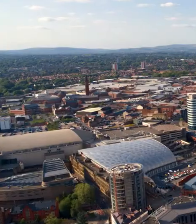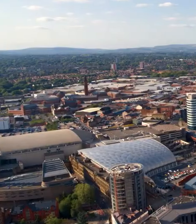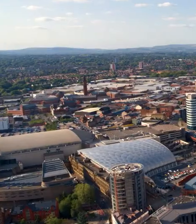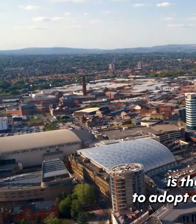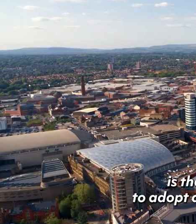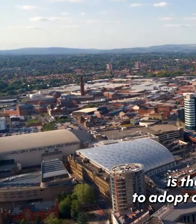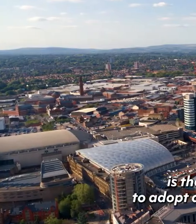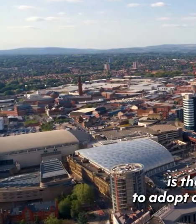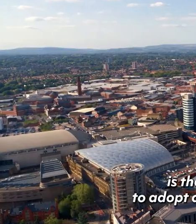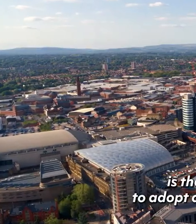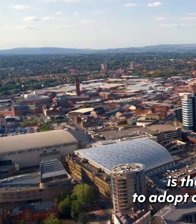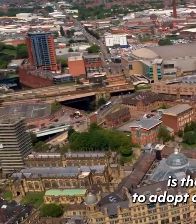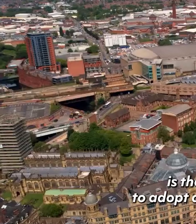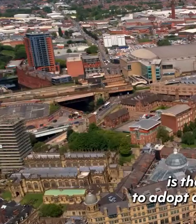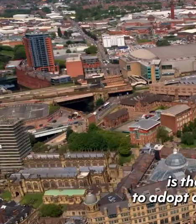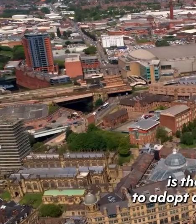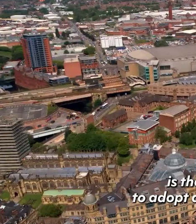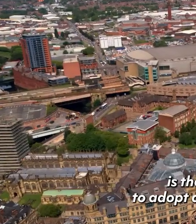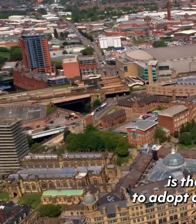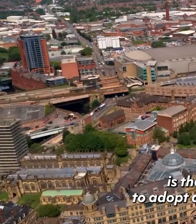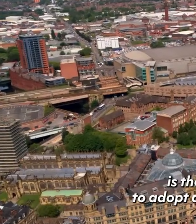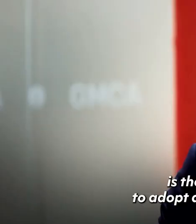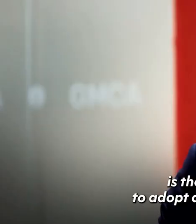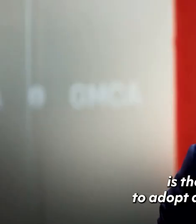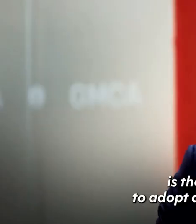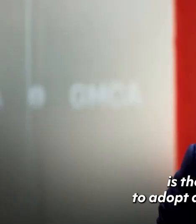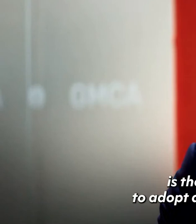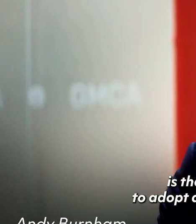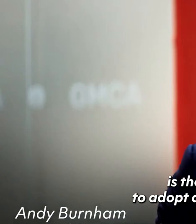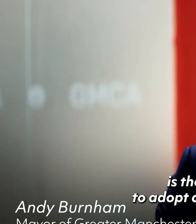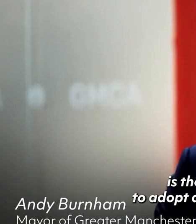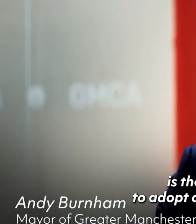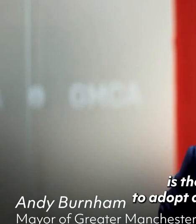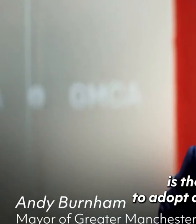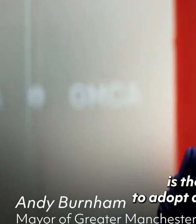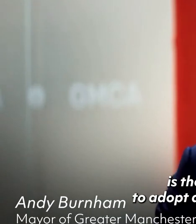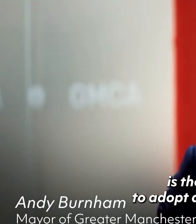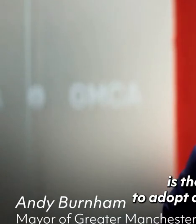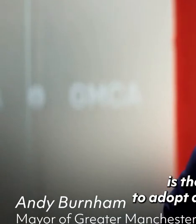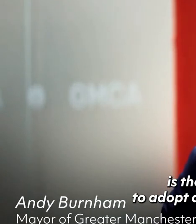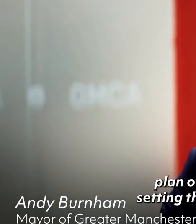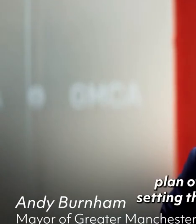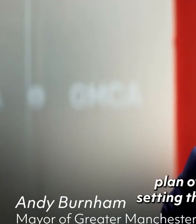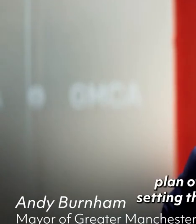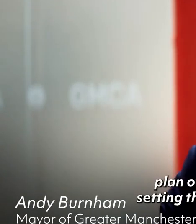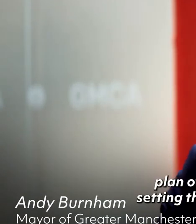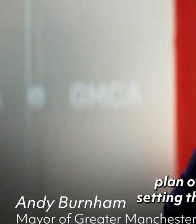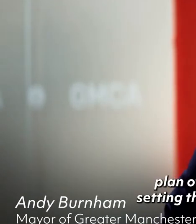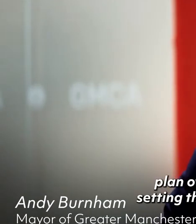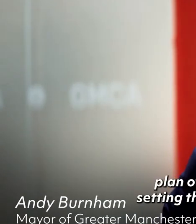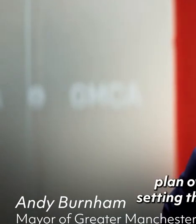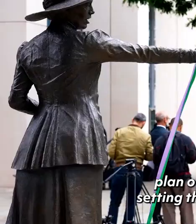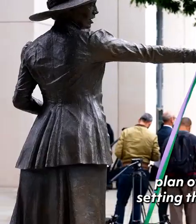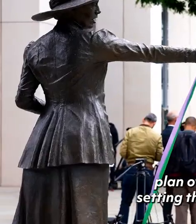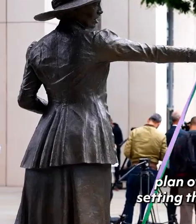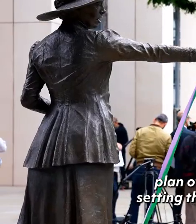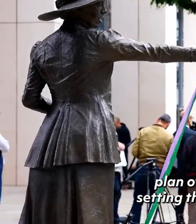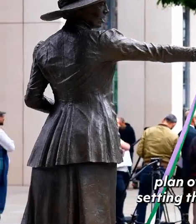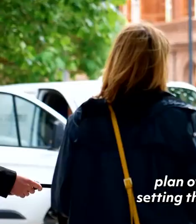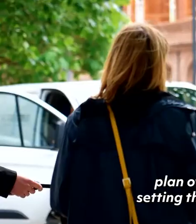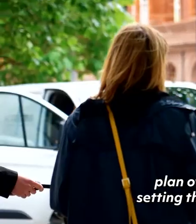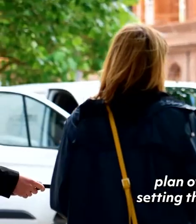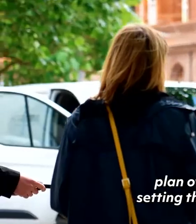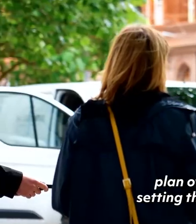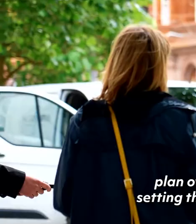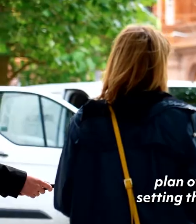Greater Manchester is the first city region in the UK to adopt an accelerated carbon reduction plan over the next 5 years. We're setting